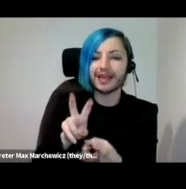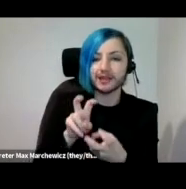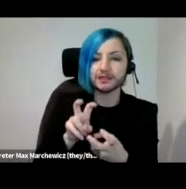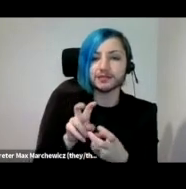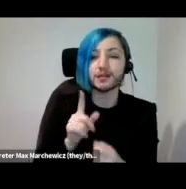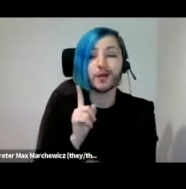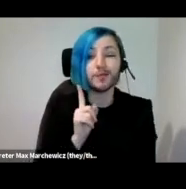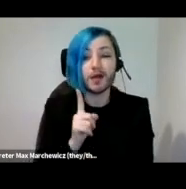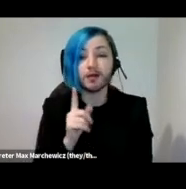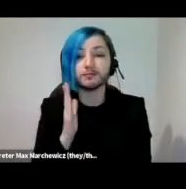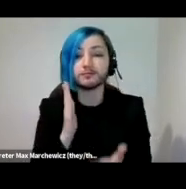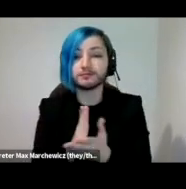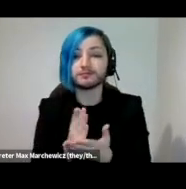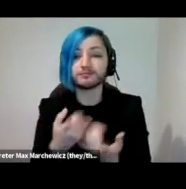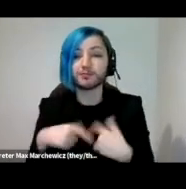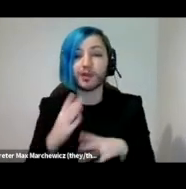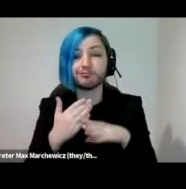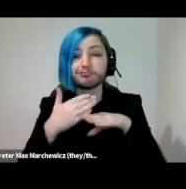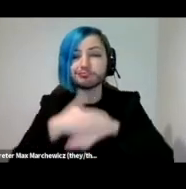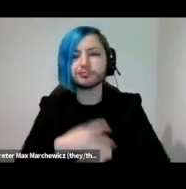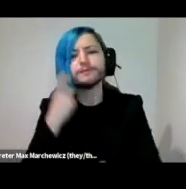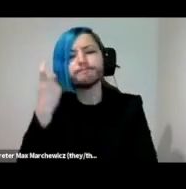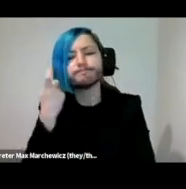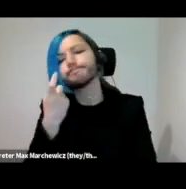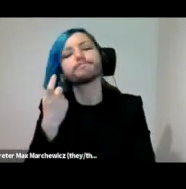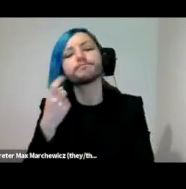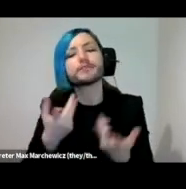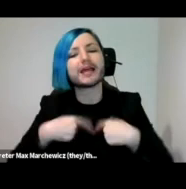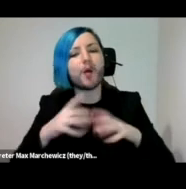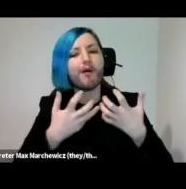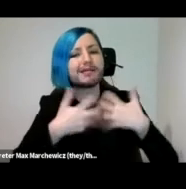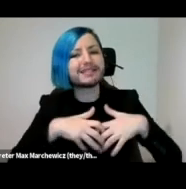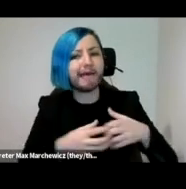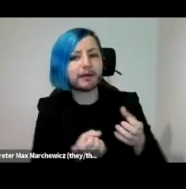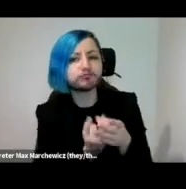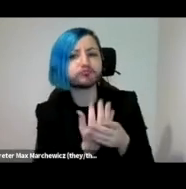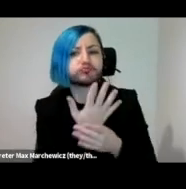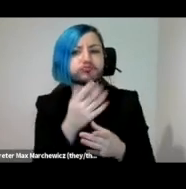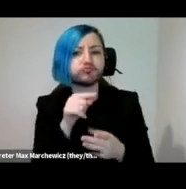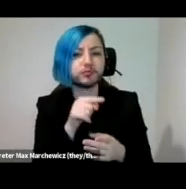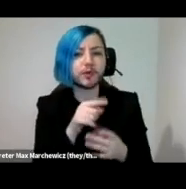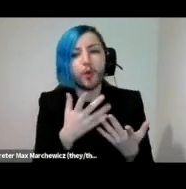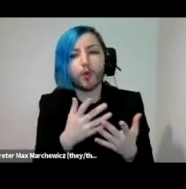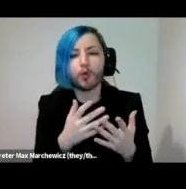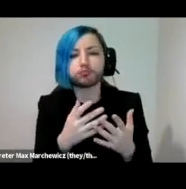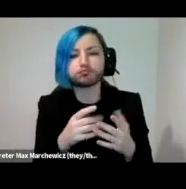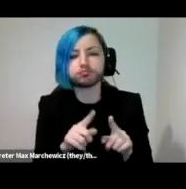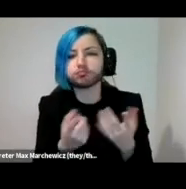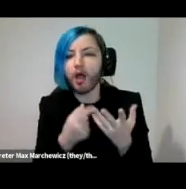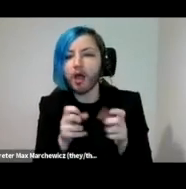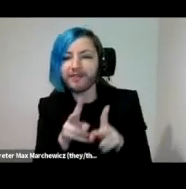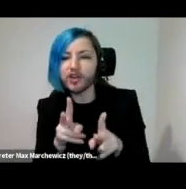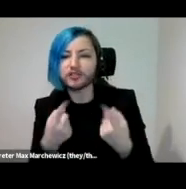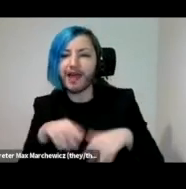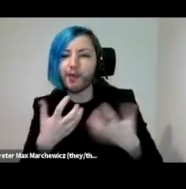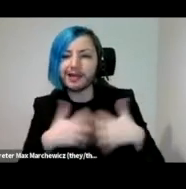we actually work quite hard in thinking about how that technology and how spin-offs of it can be used